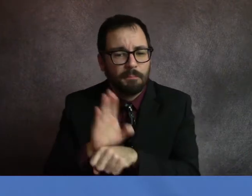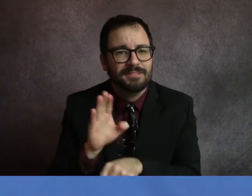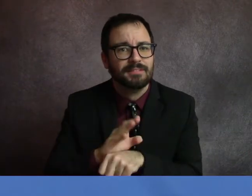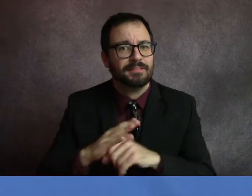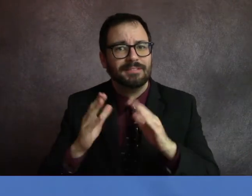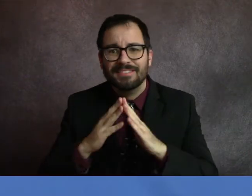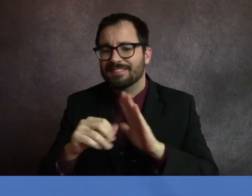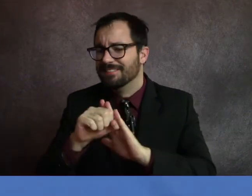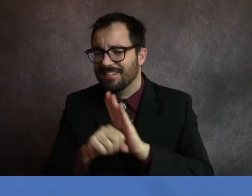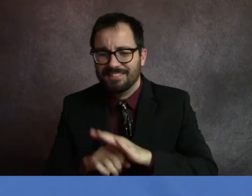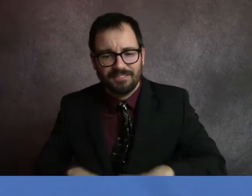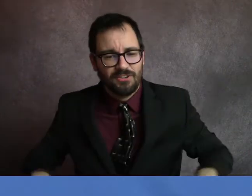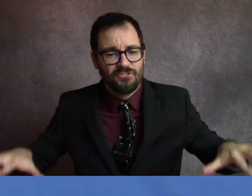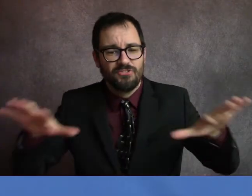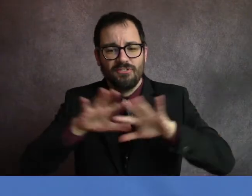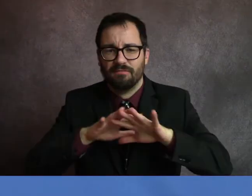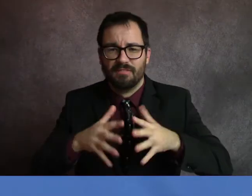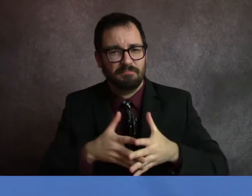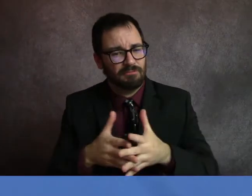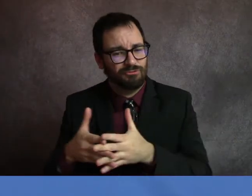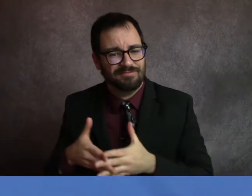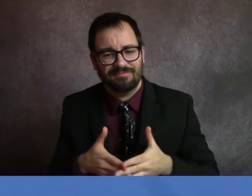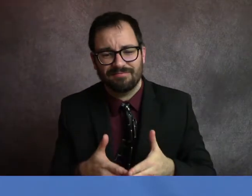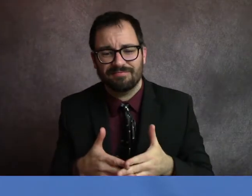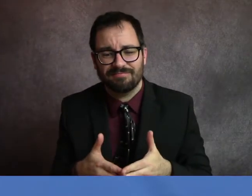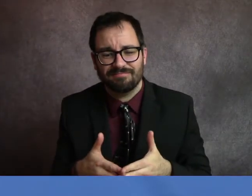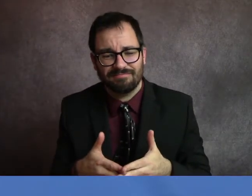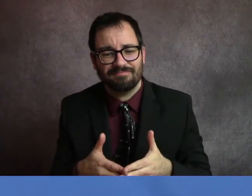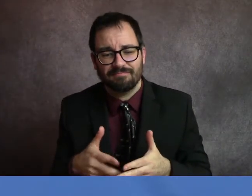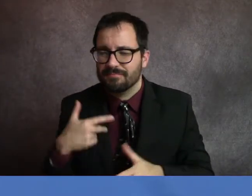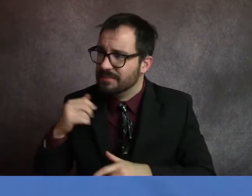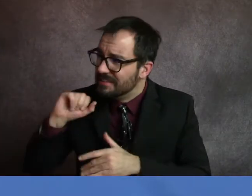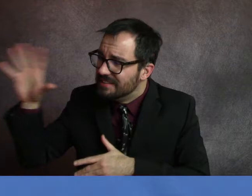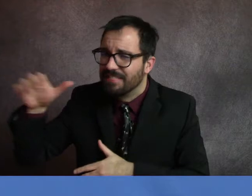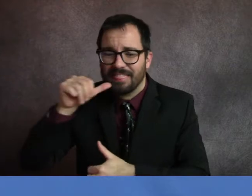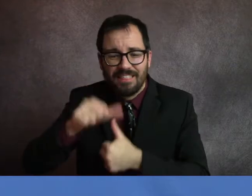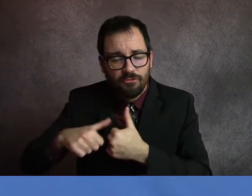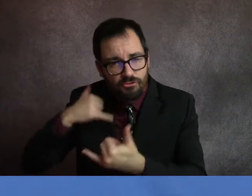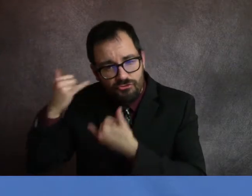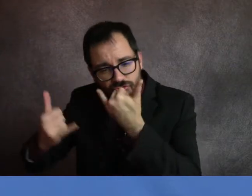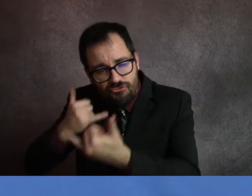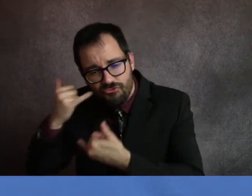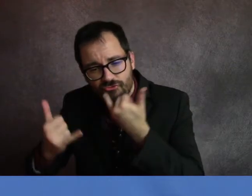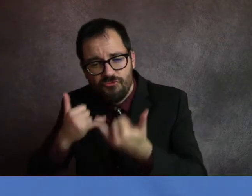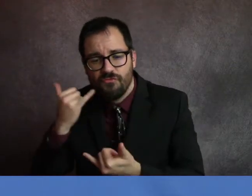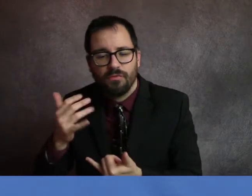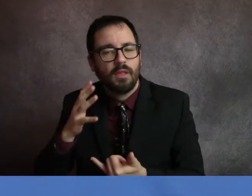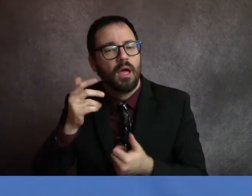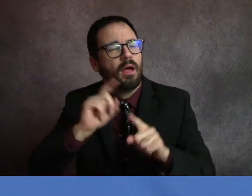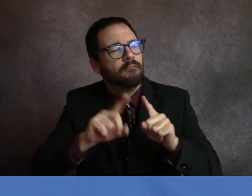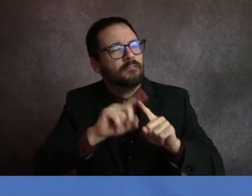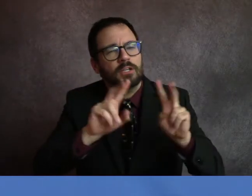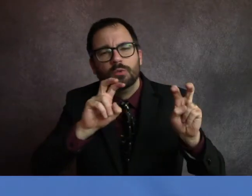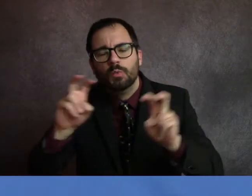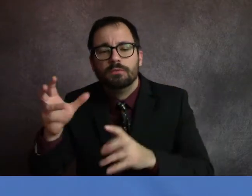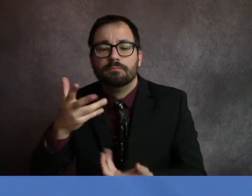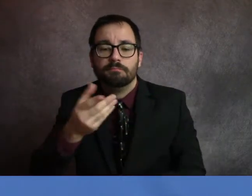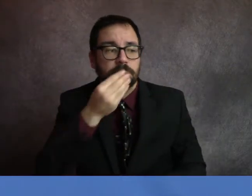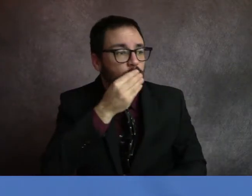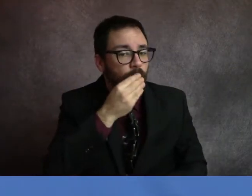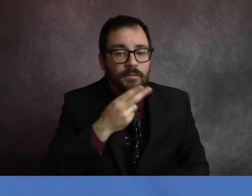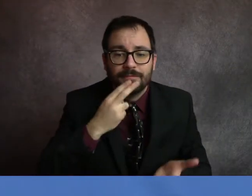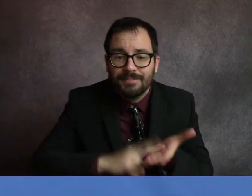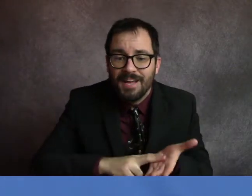all across this country. I have sent letters and made phone calls on every essential issue, from food benefits to child